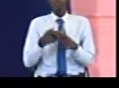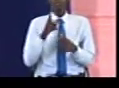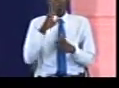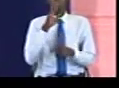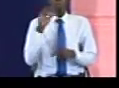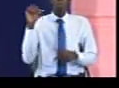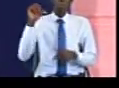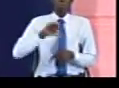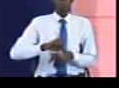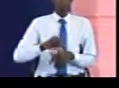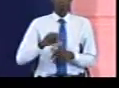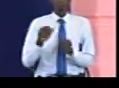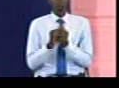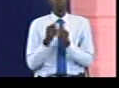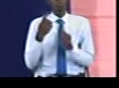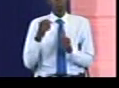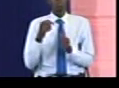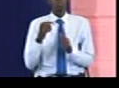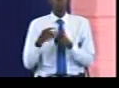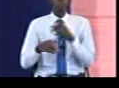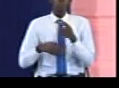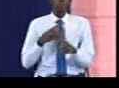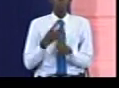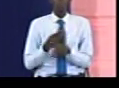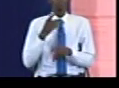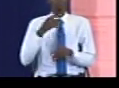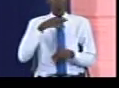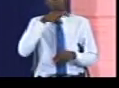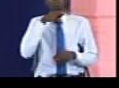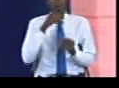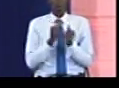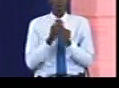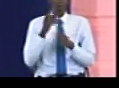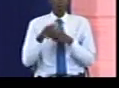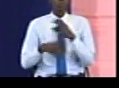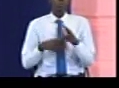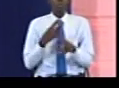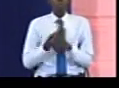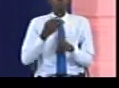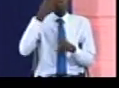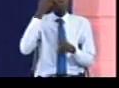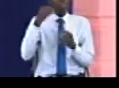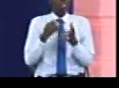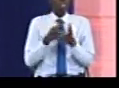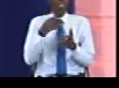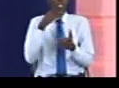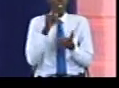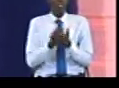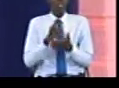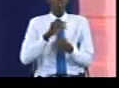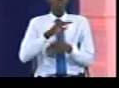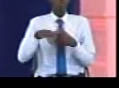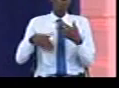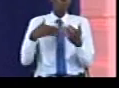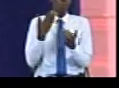world. You're defiled with the world. You're going to be punished with the world. But because it says the whole world is guilty